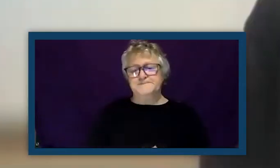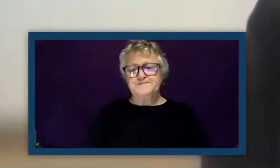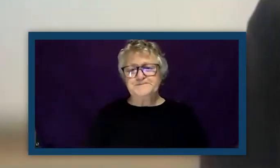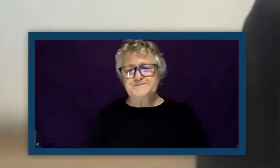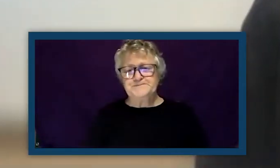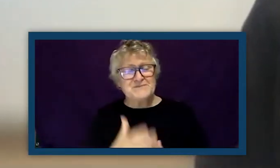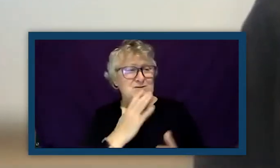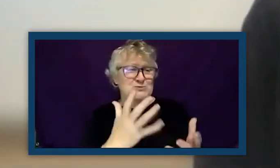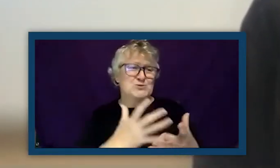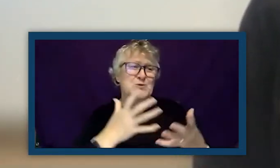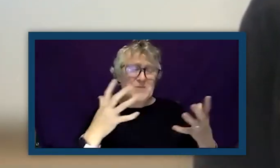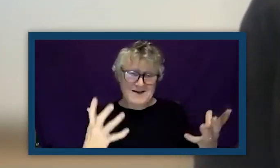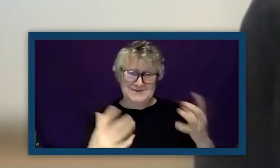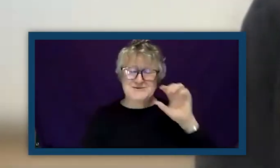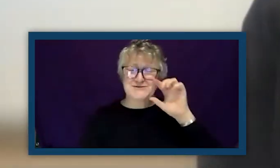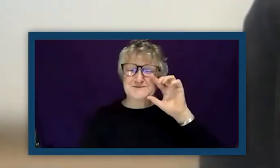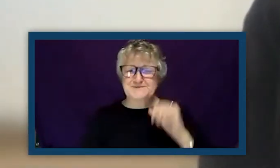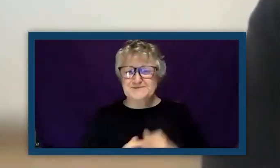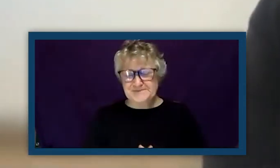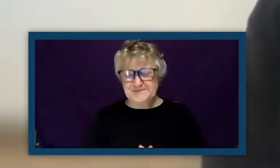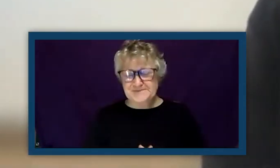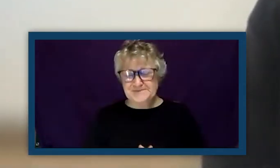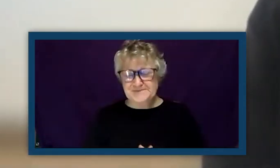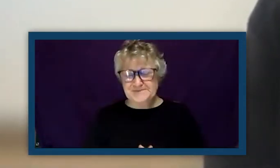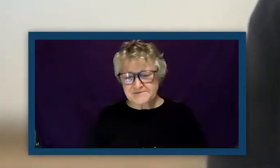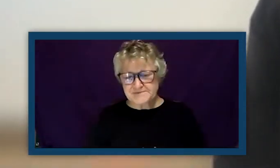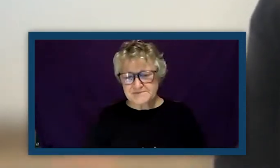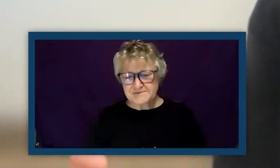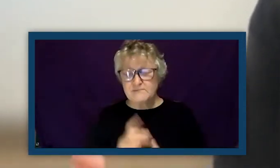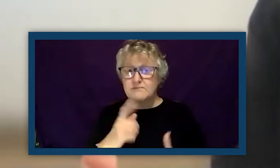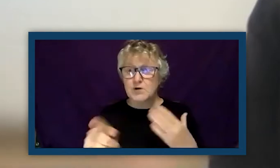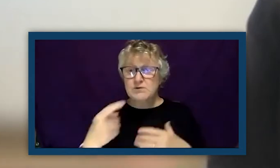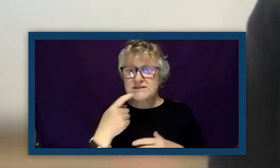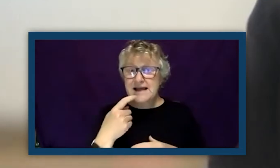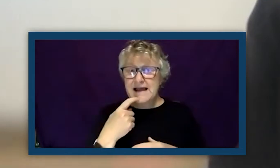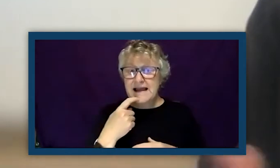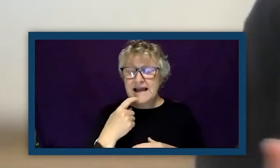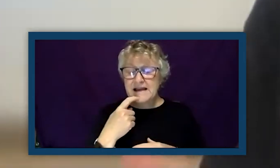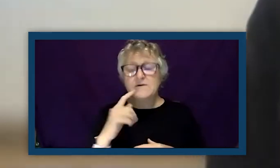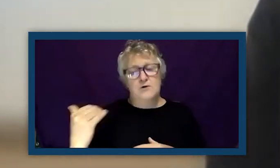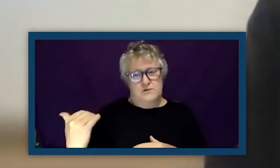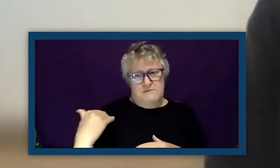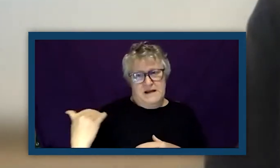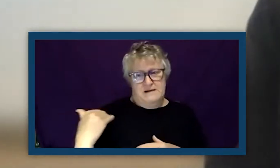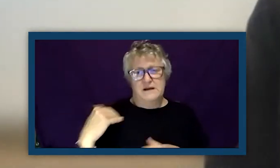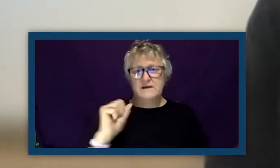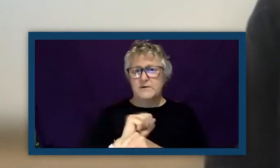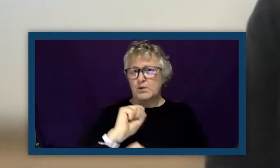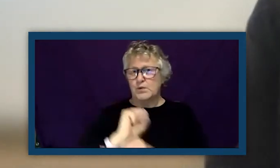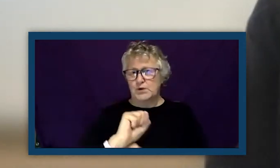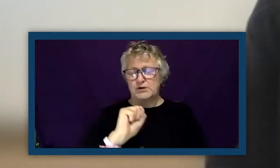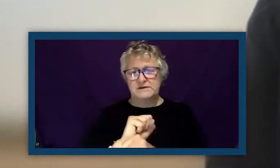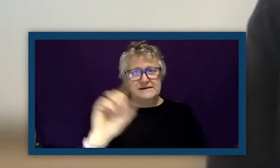Thank you so much for that. So what you said just reminded me of the work that the California Democratic Party is